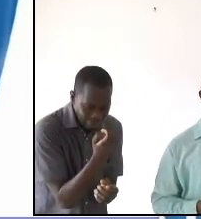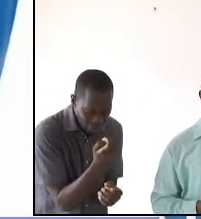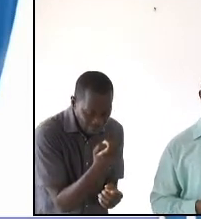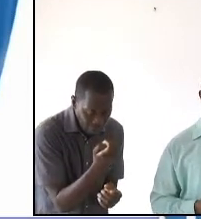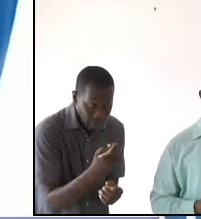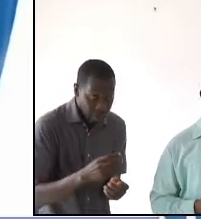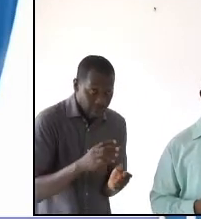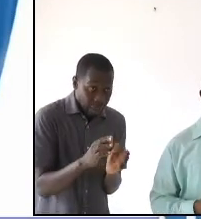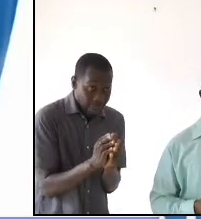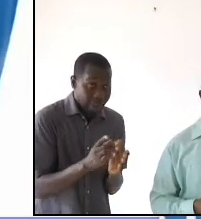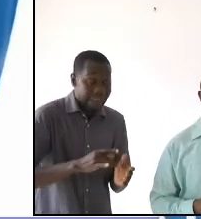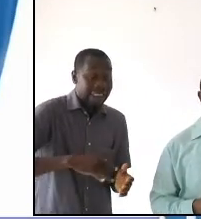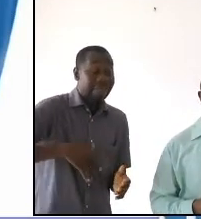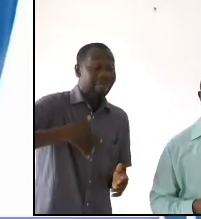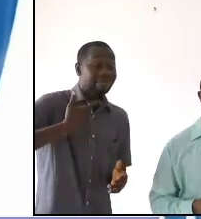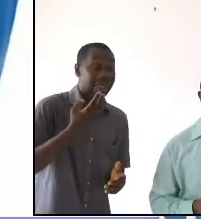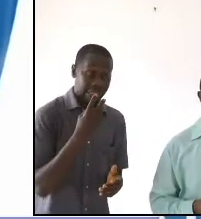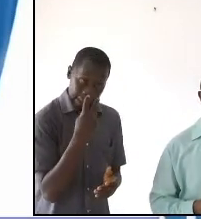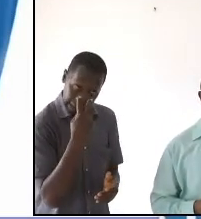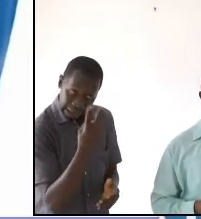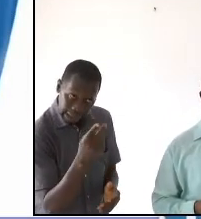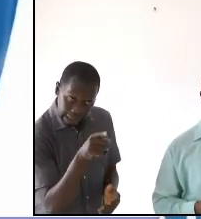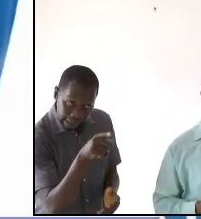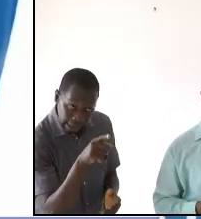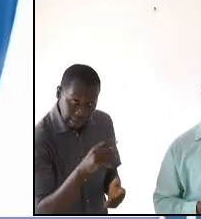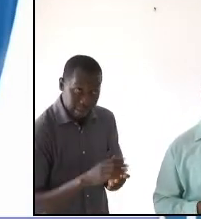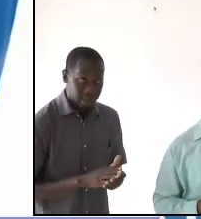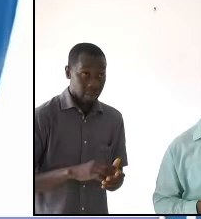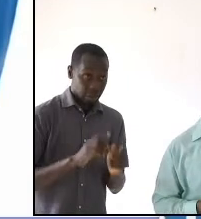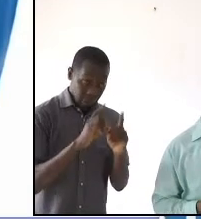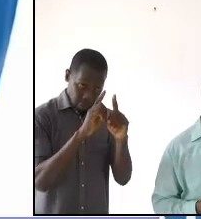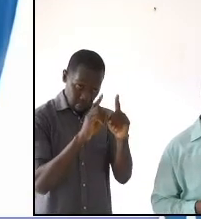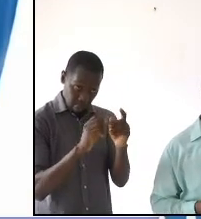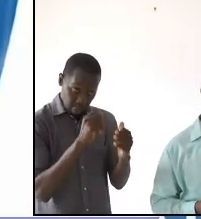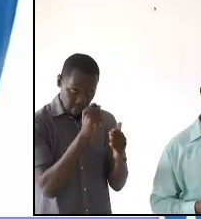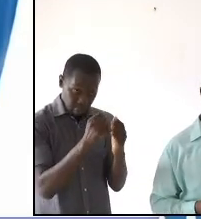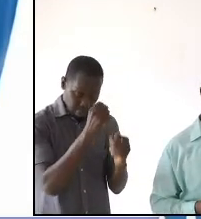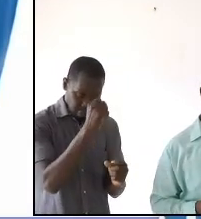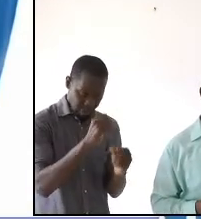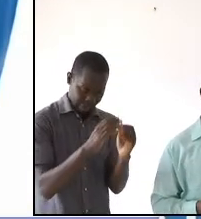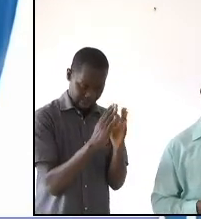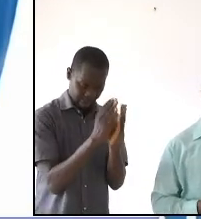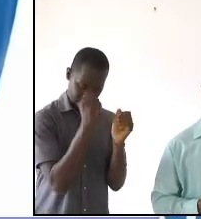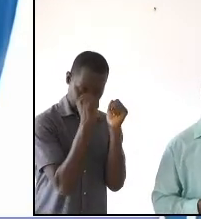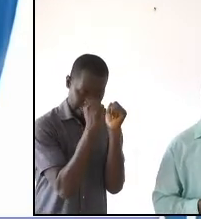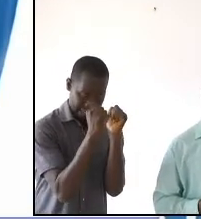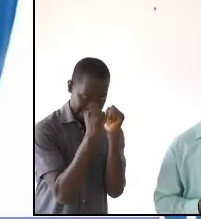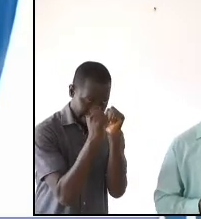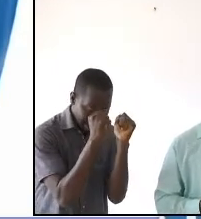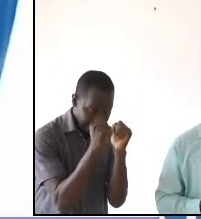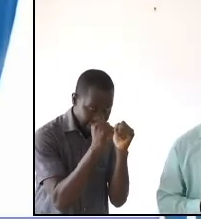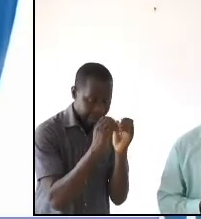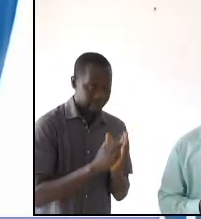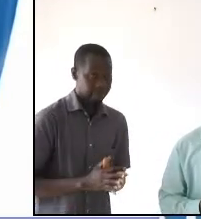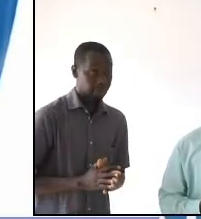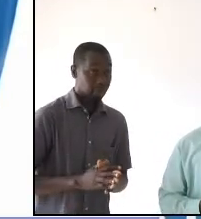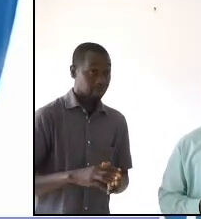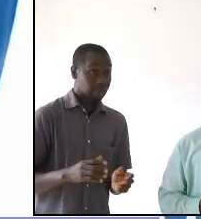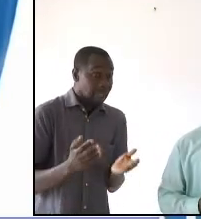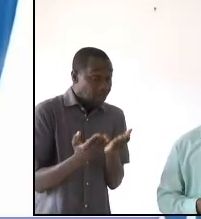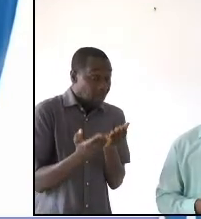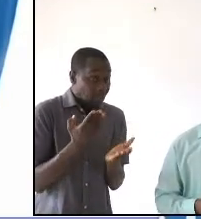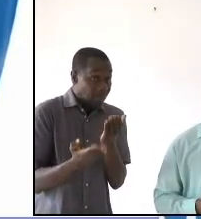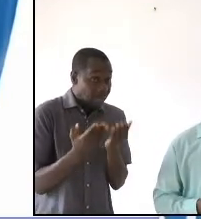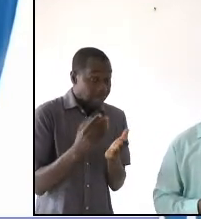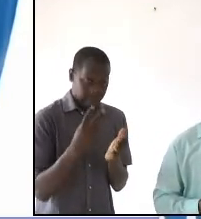then you can feel, or you can see that the artery itself looks, the walls, they look fat and thick. Okay, compared